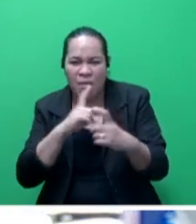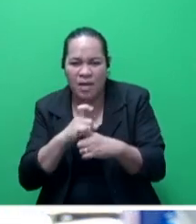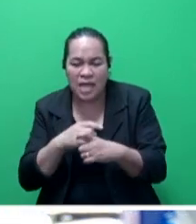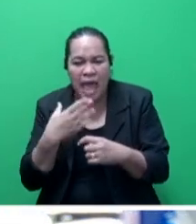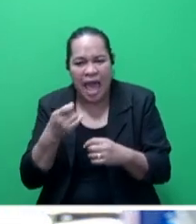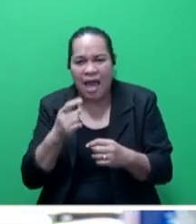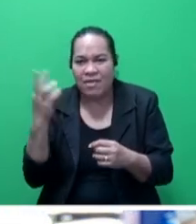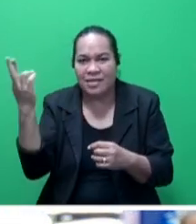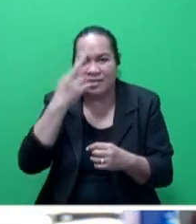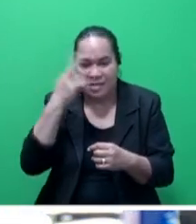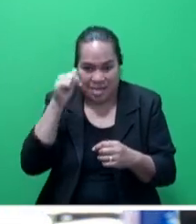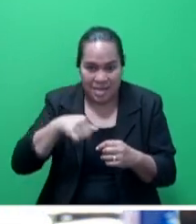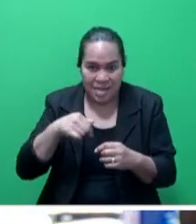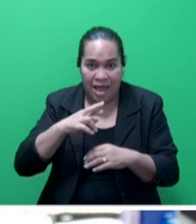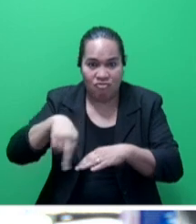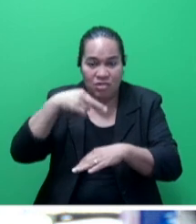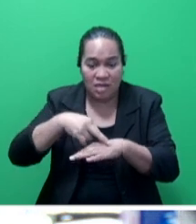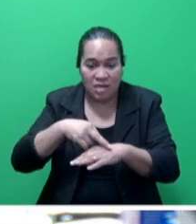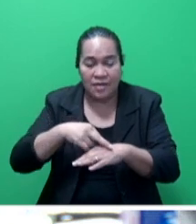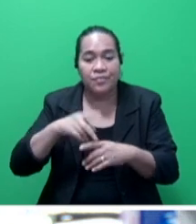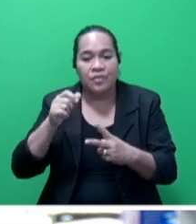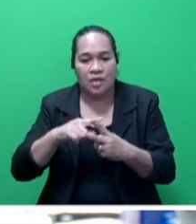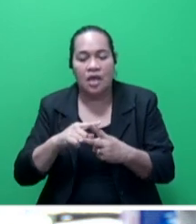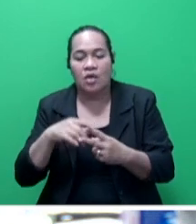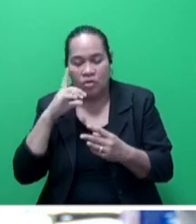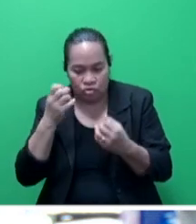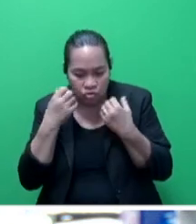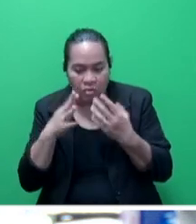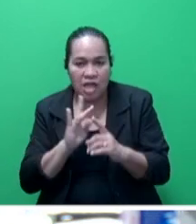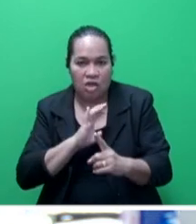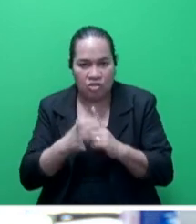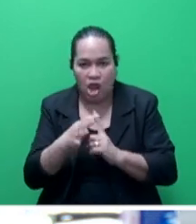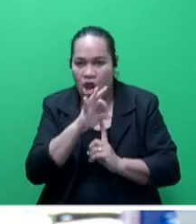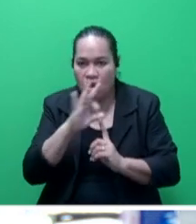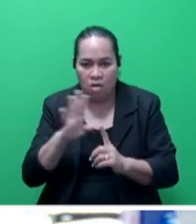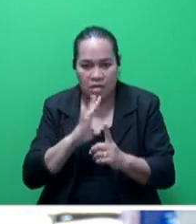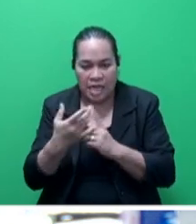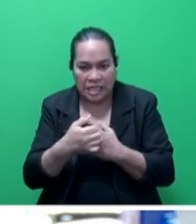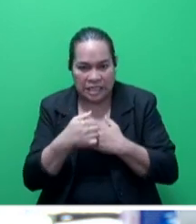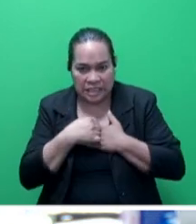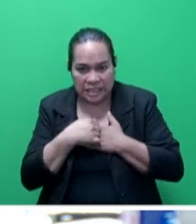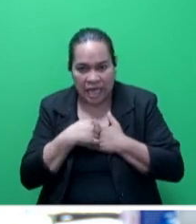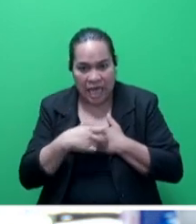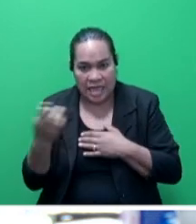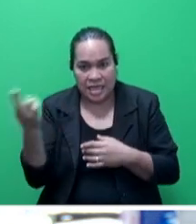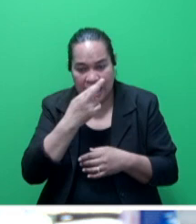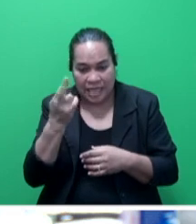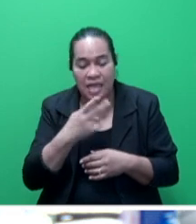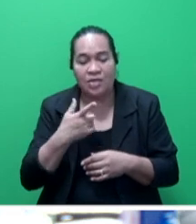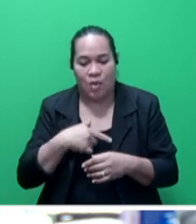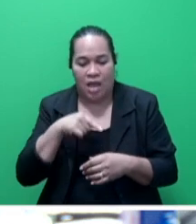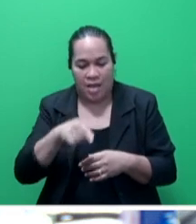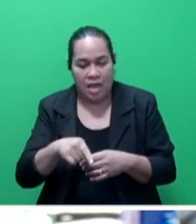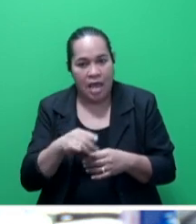threats faced in the region inclusively captures both traditional and non-traditional security threats, which position the region to be